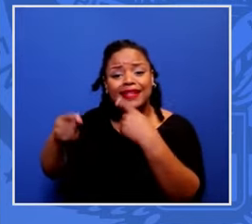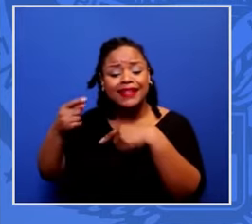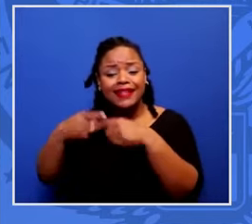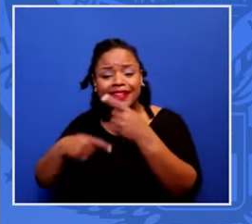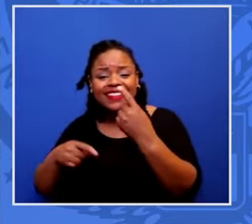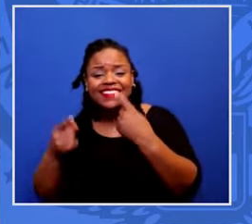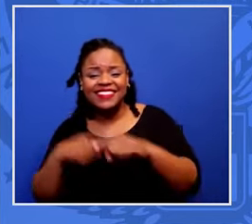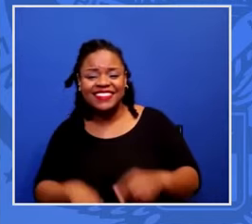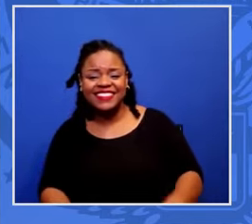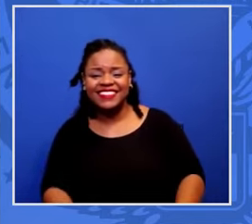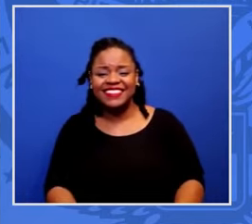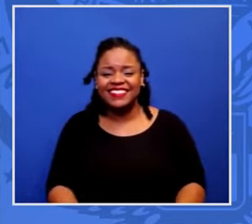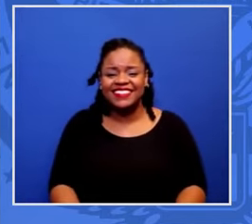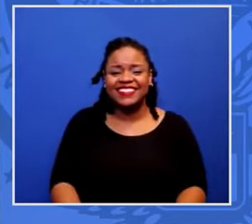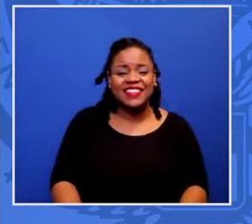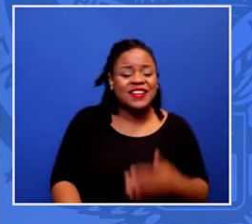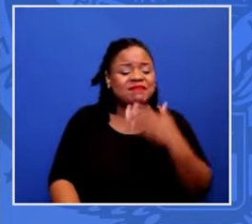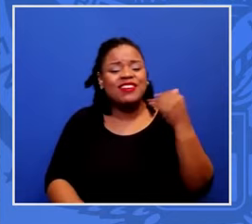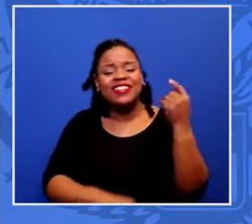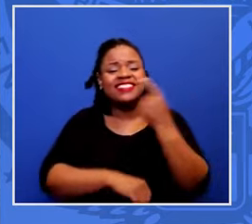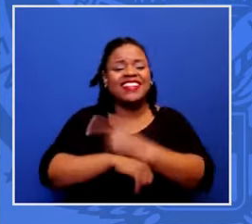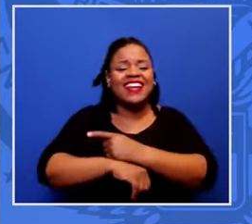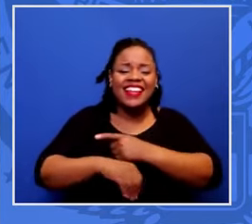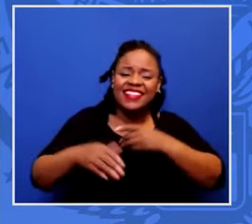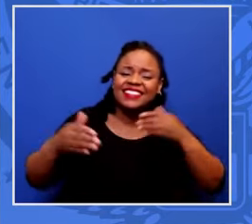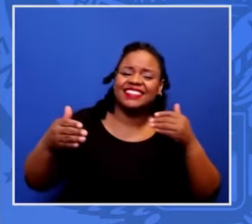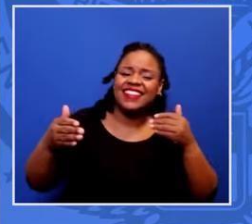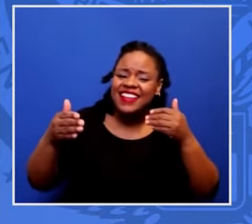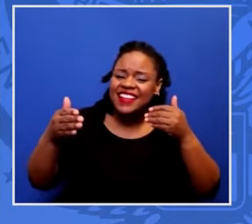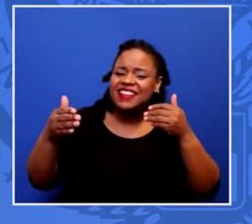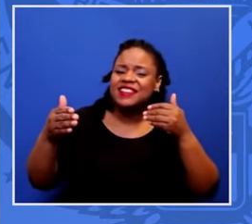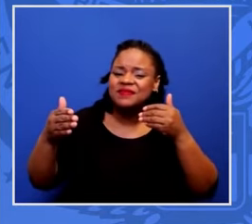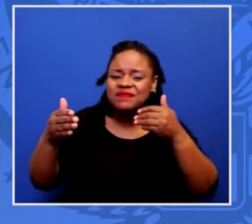Better days, better days.